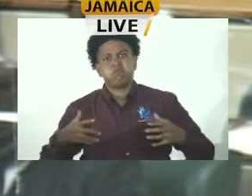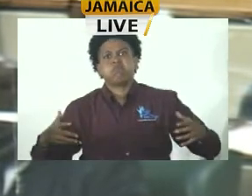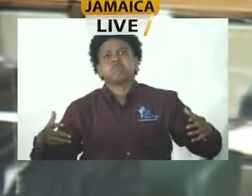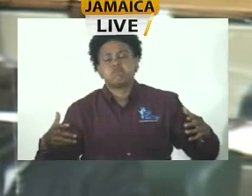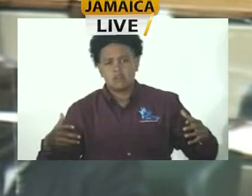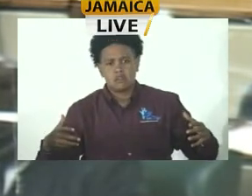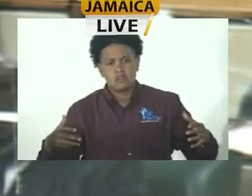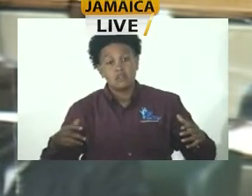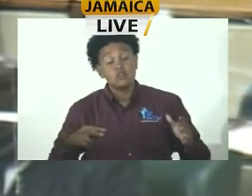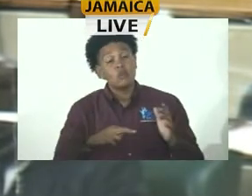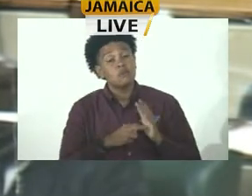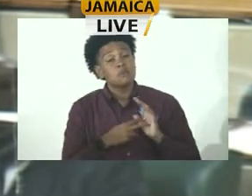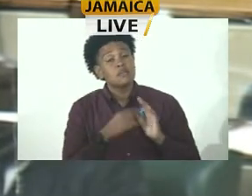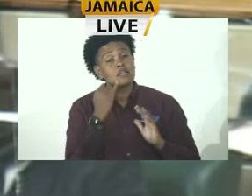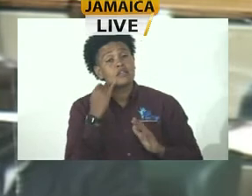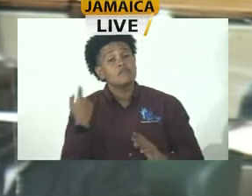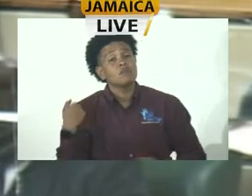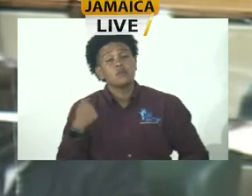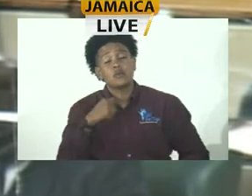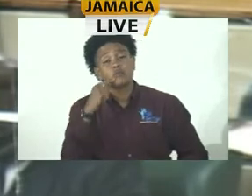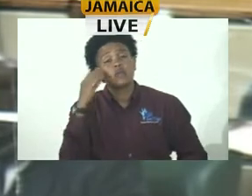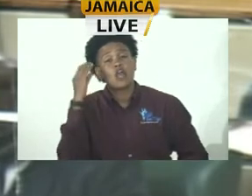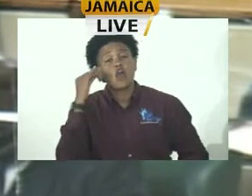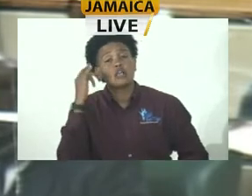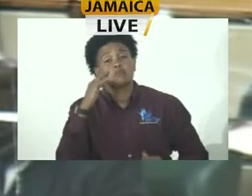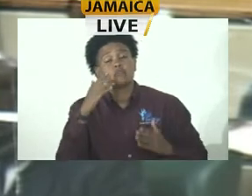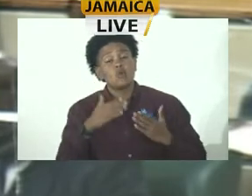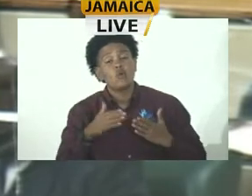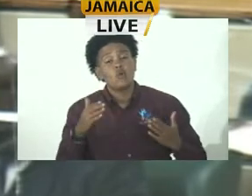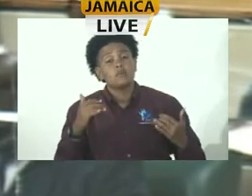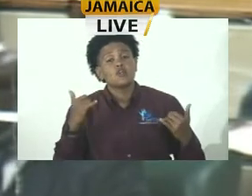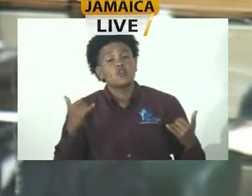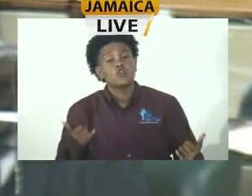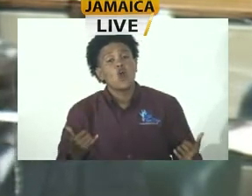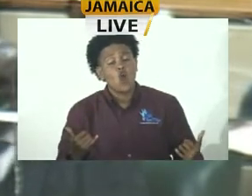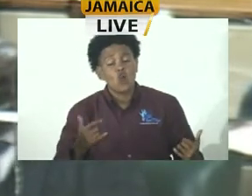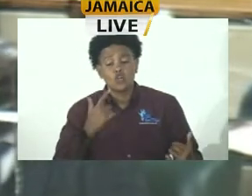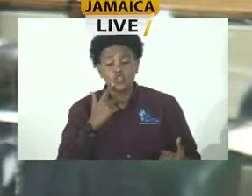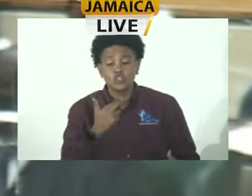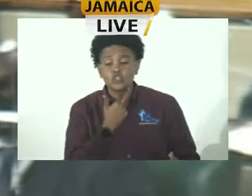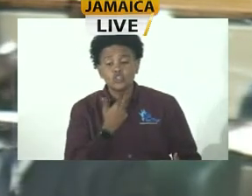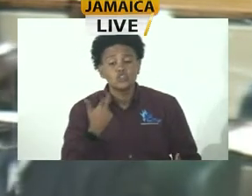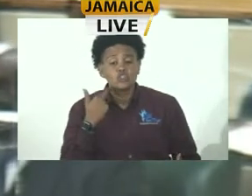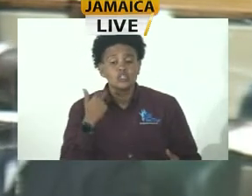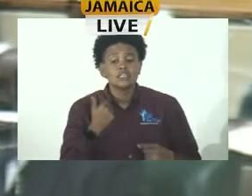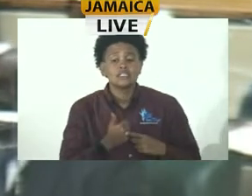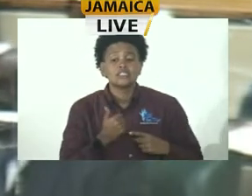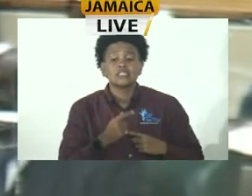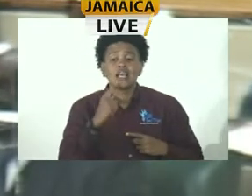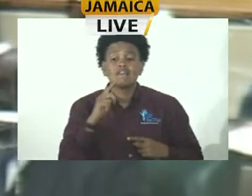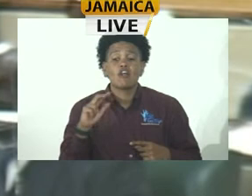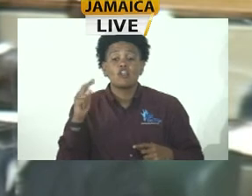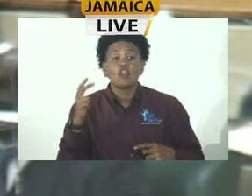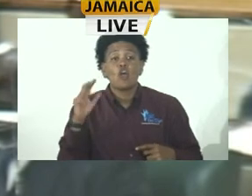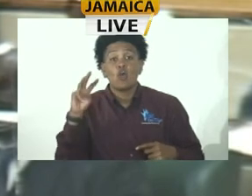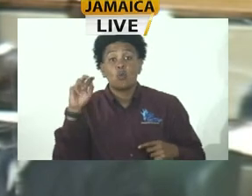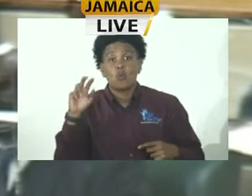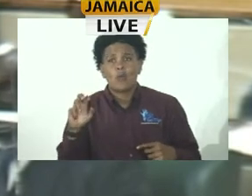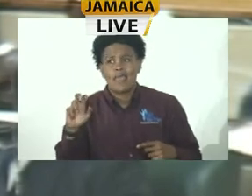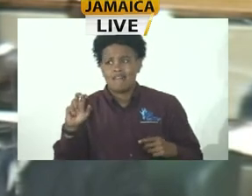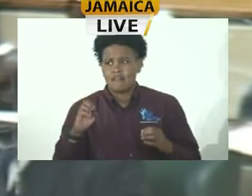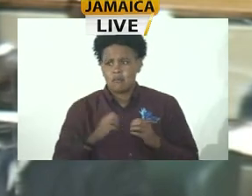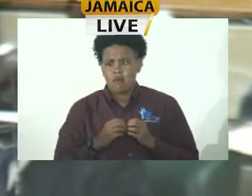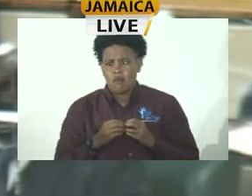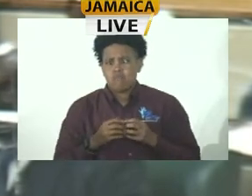to even contemplate opening up no the risk of a third wave happening